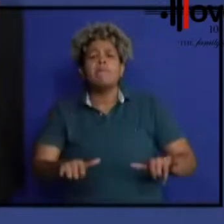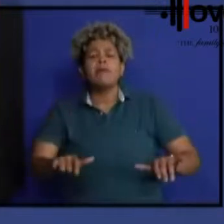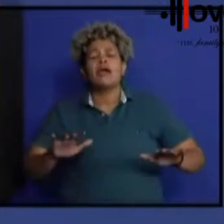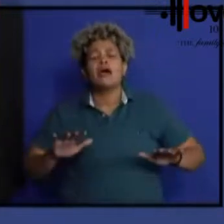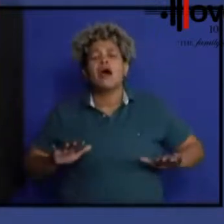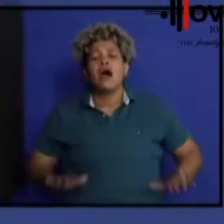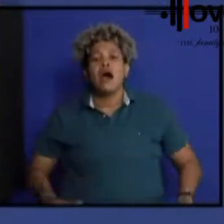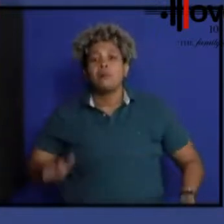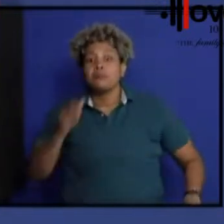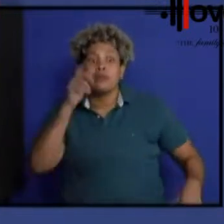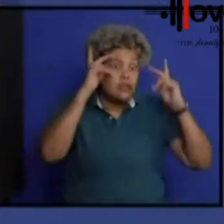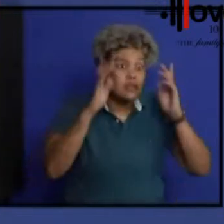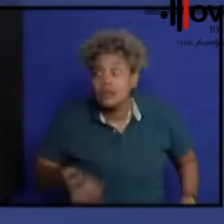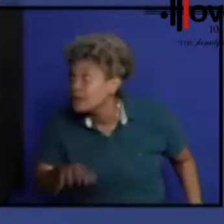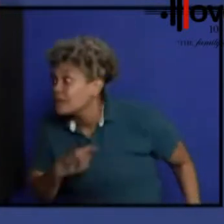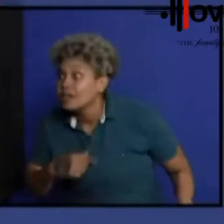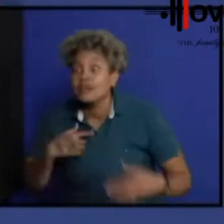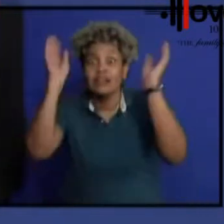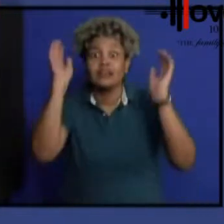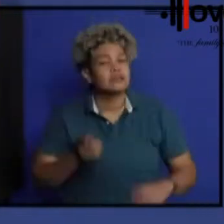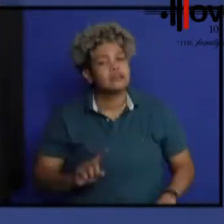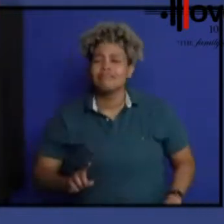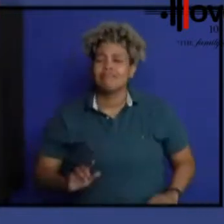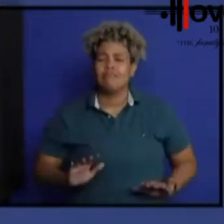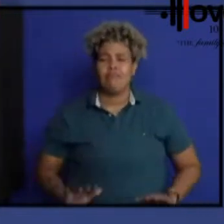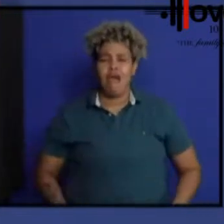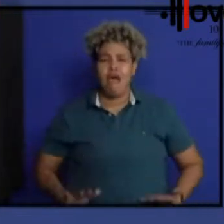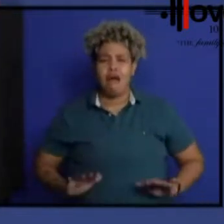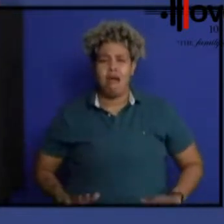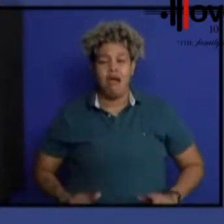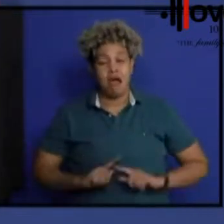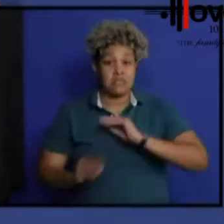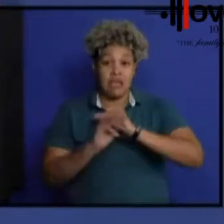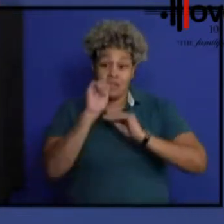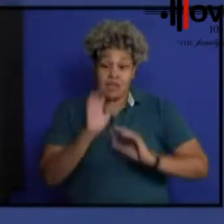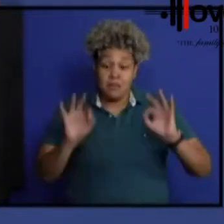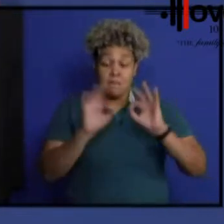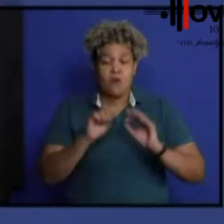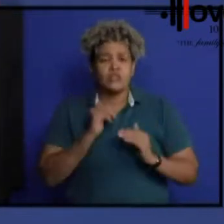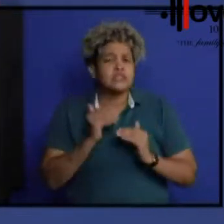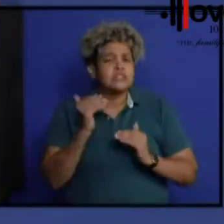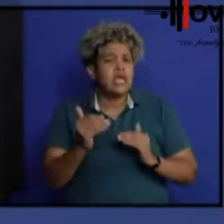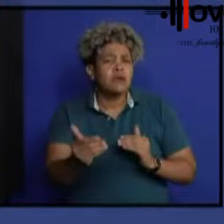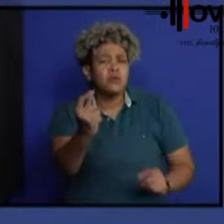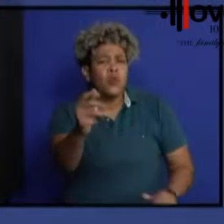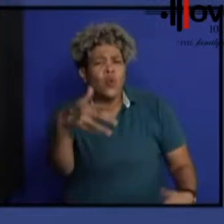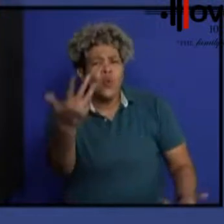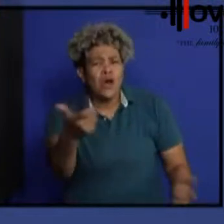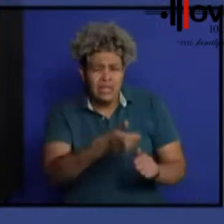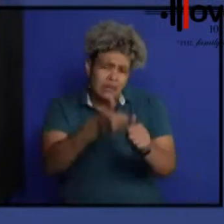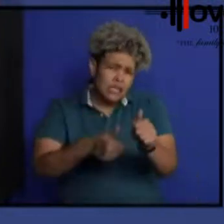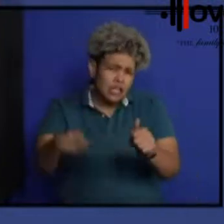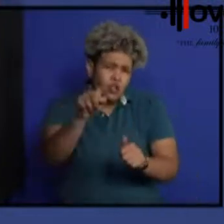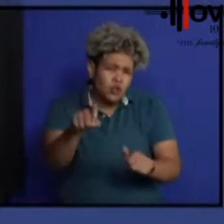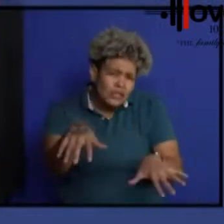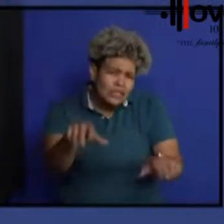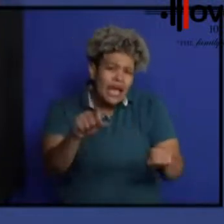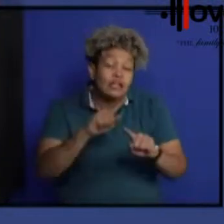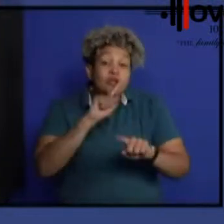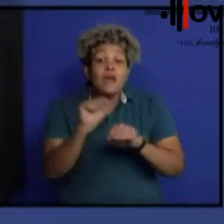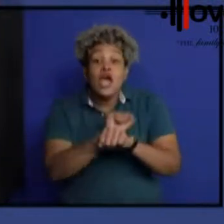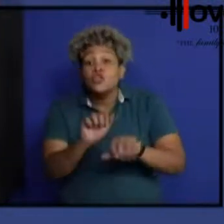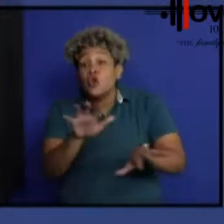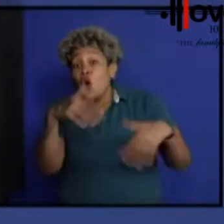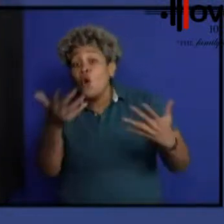calm. Now, it's not a time for panic. Now, here are some very important steps that each of us should take to